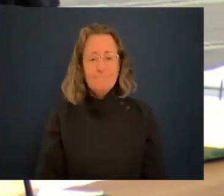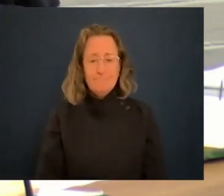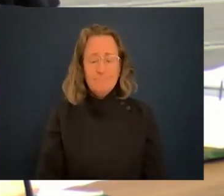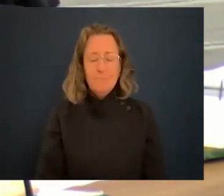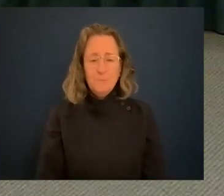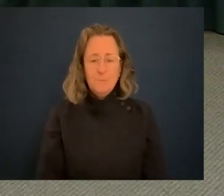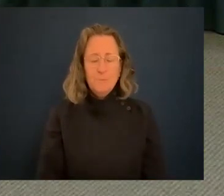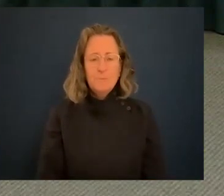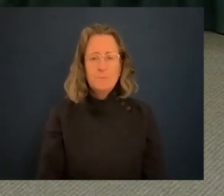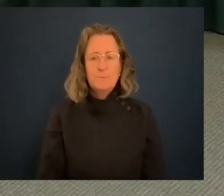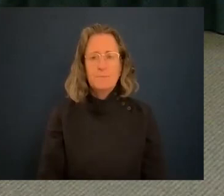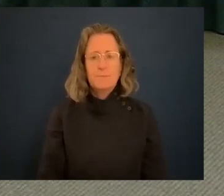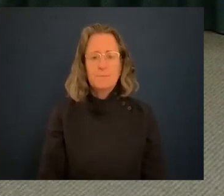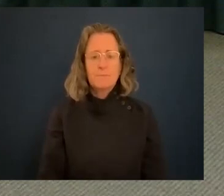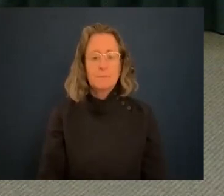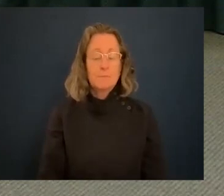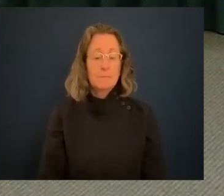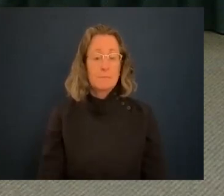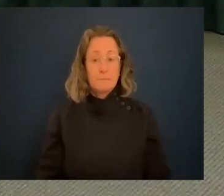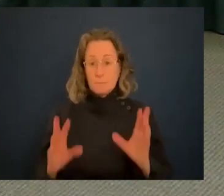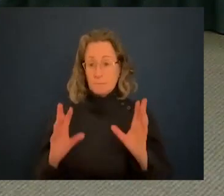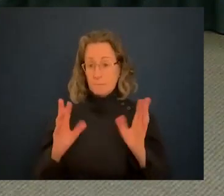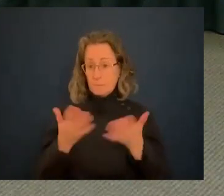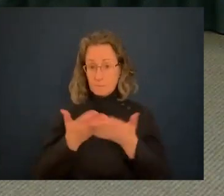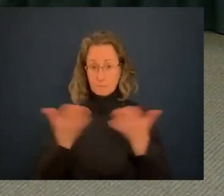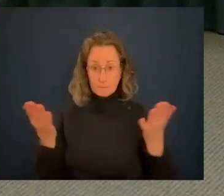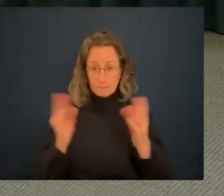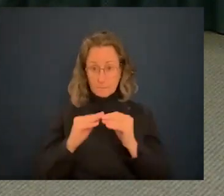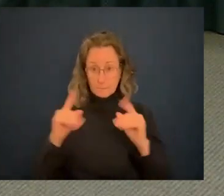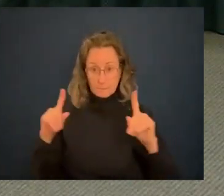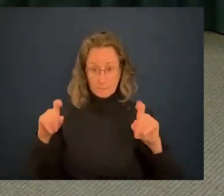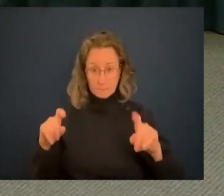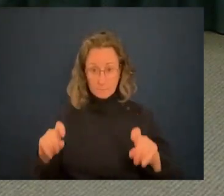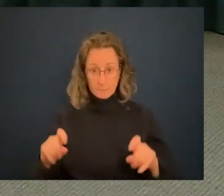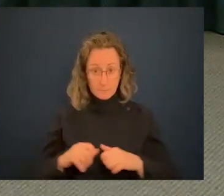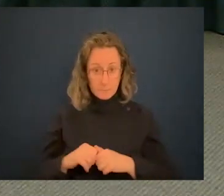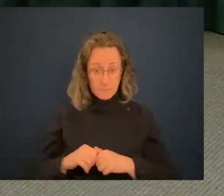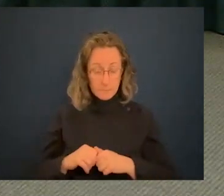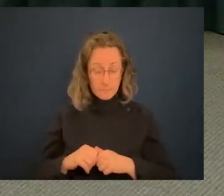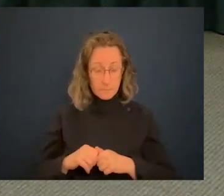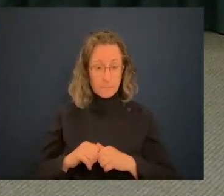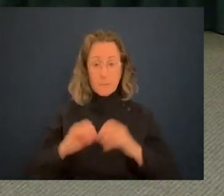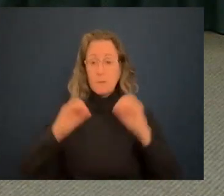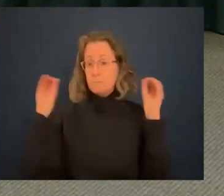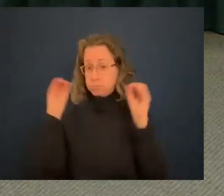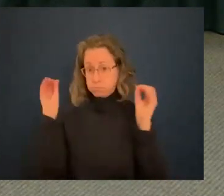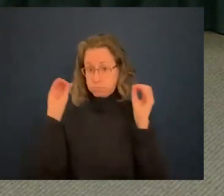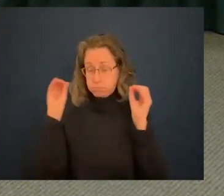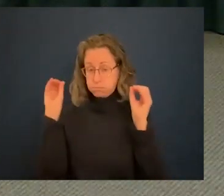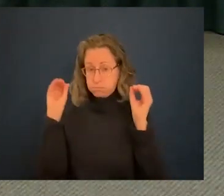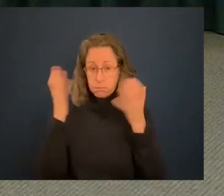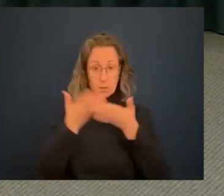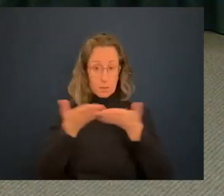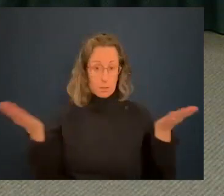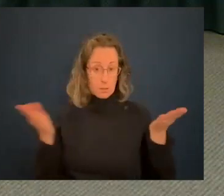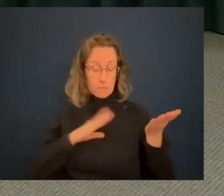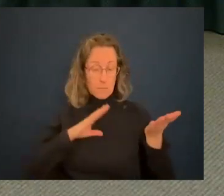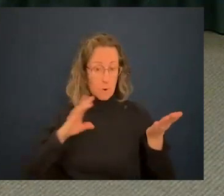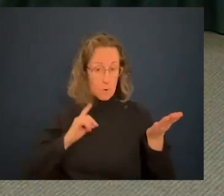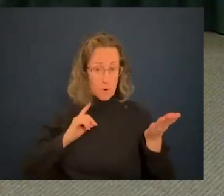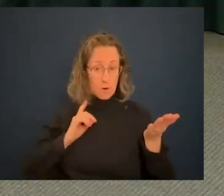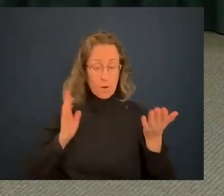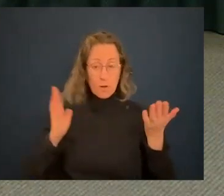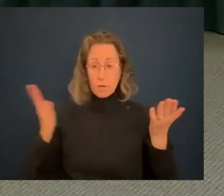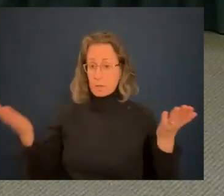um okay uh any other members of the public now um if not I'm gonna look to a